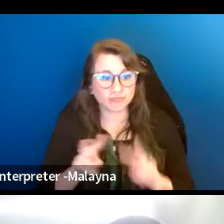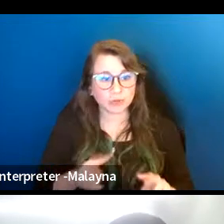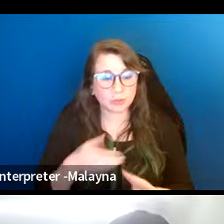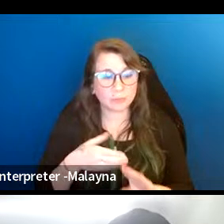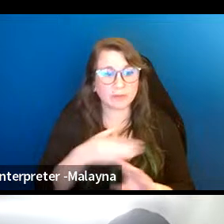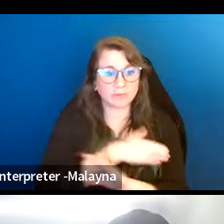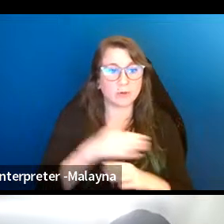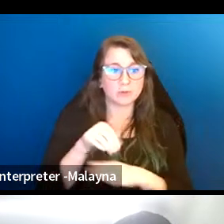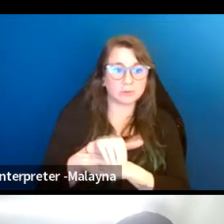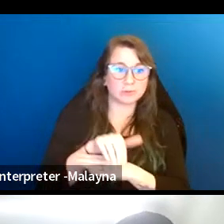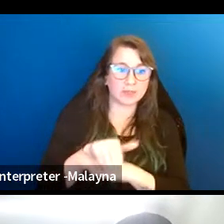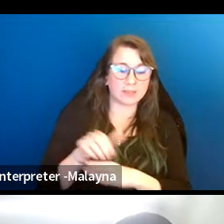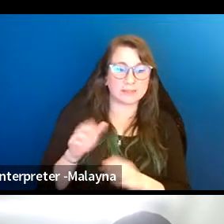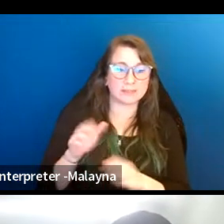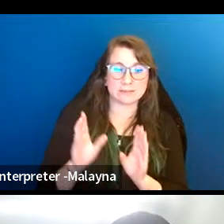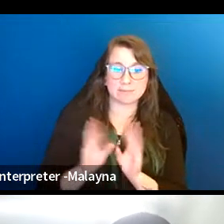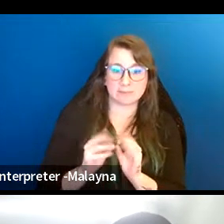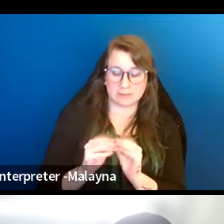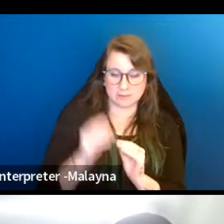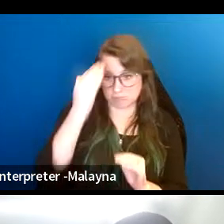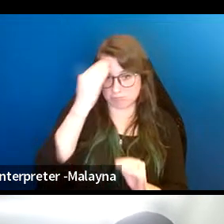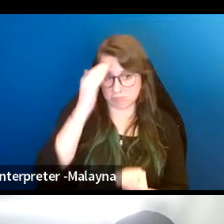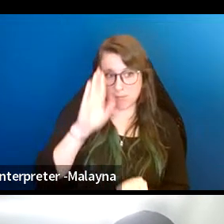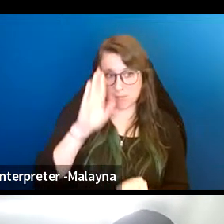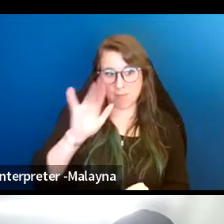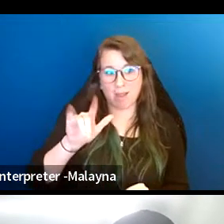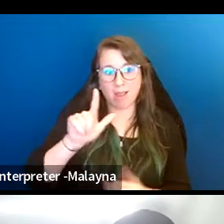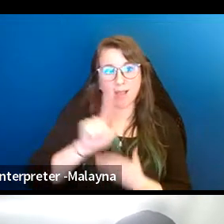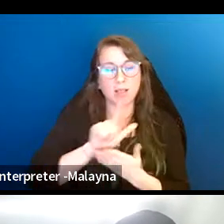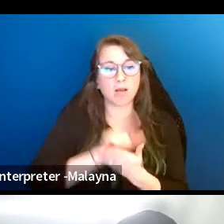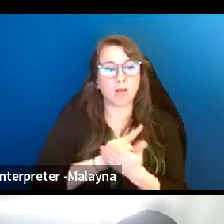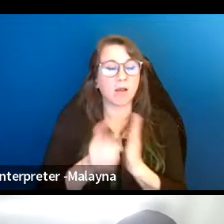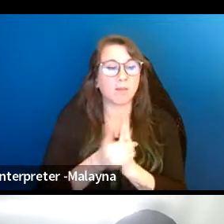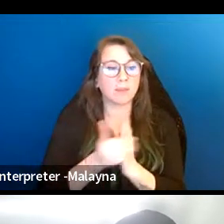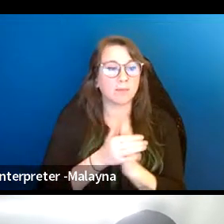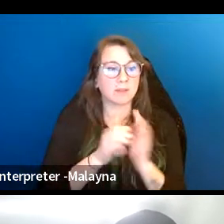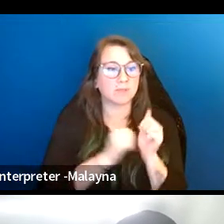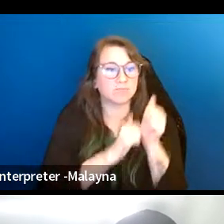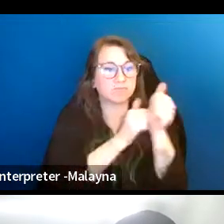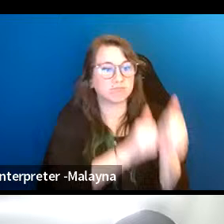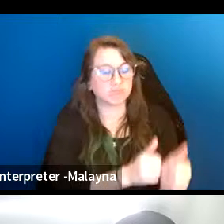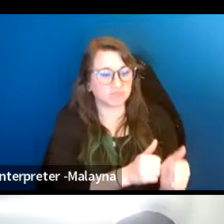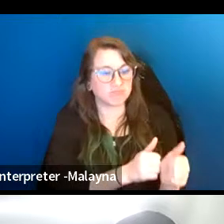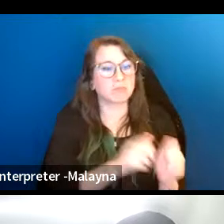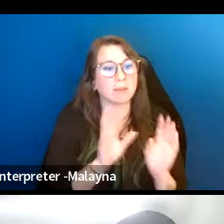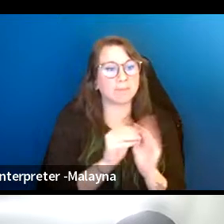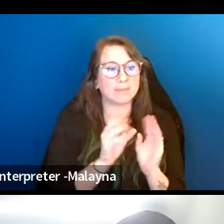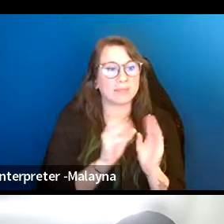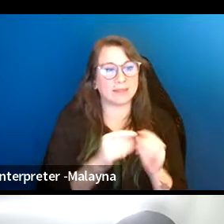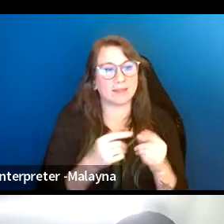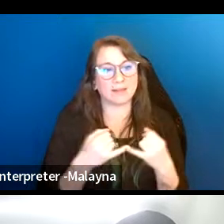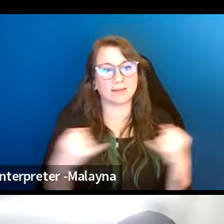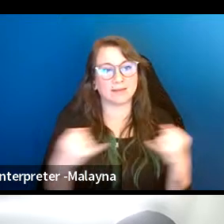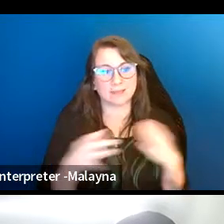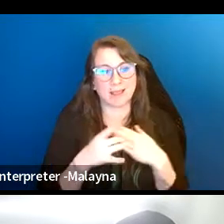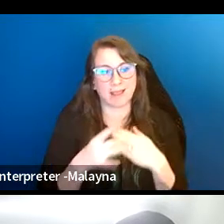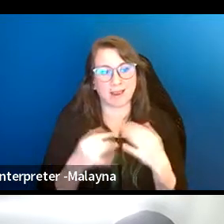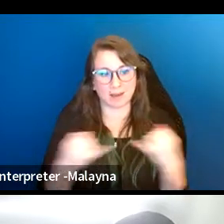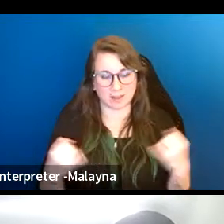that the bylaw amendments are addressing meeting guidelines. This amendment would be